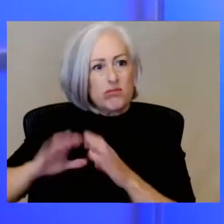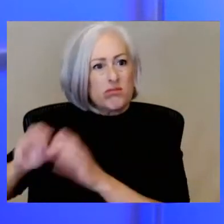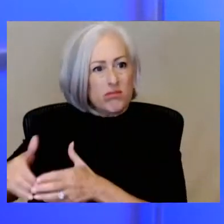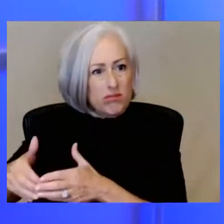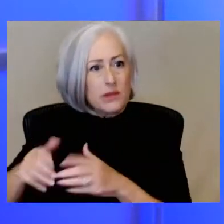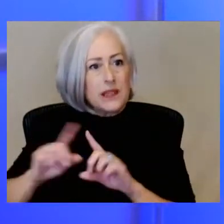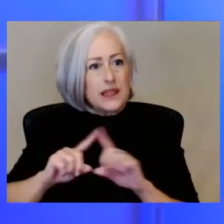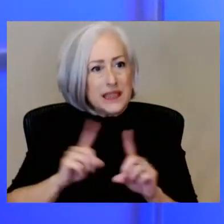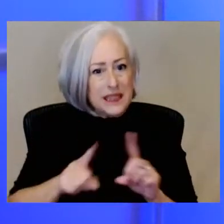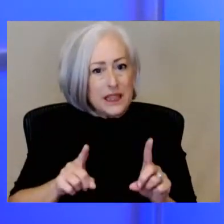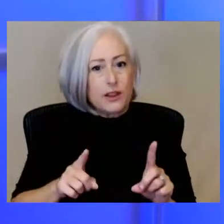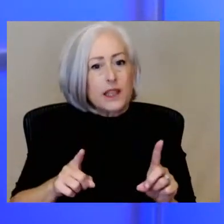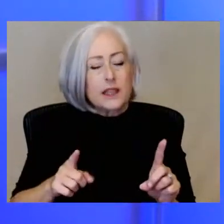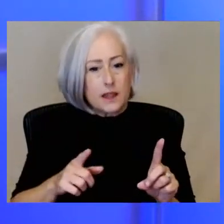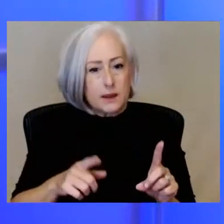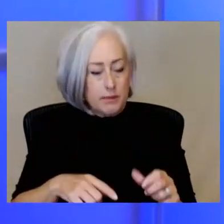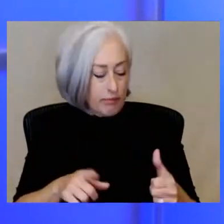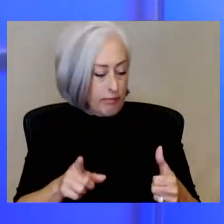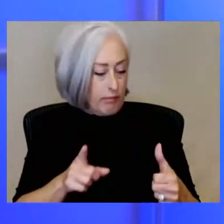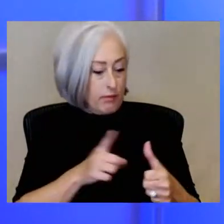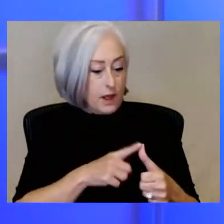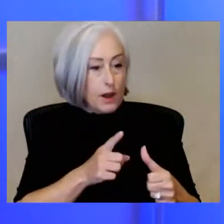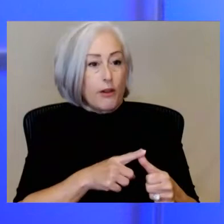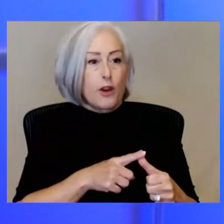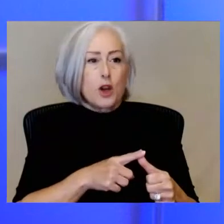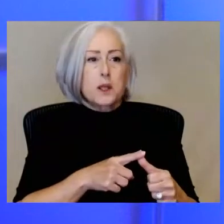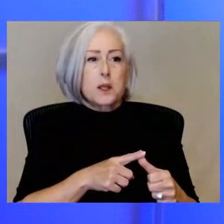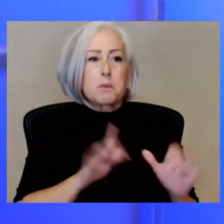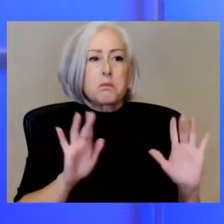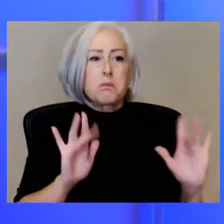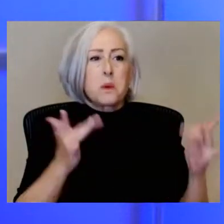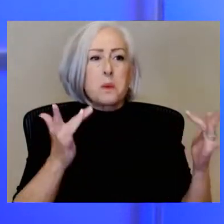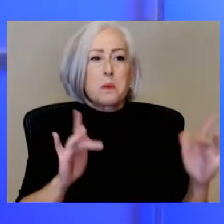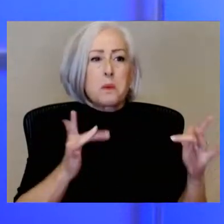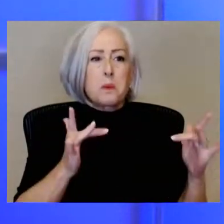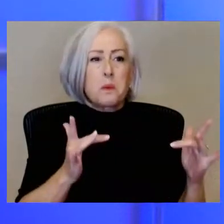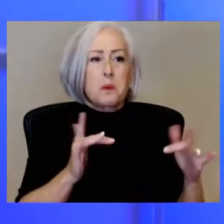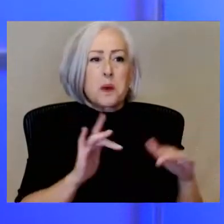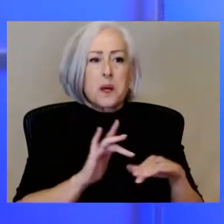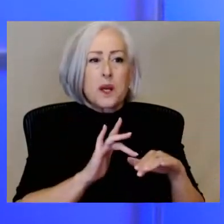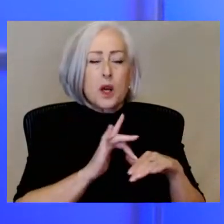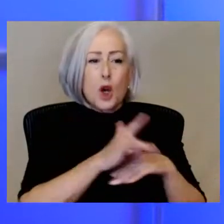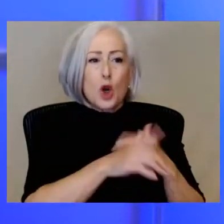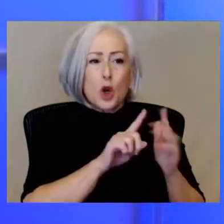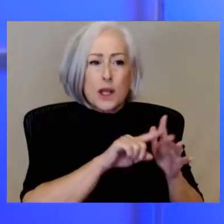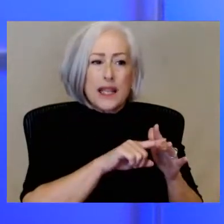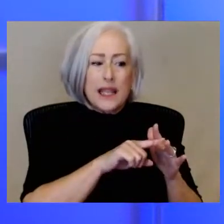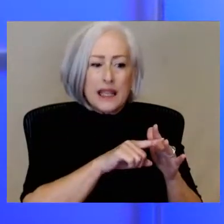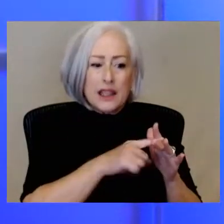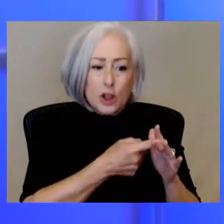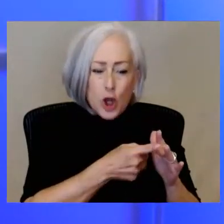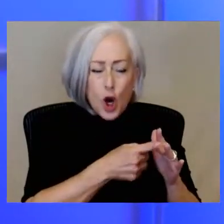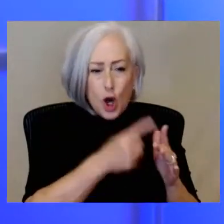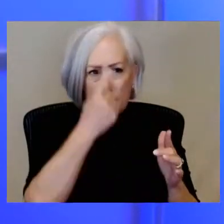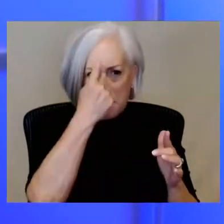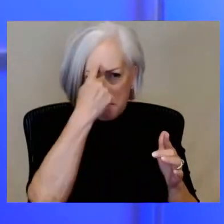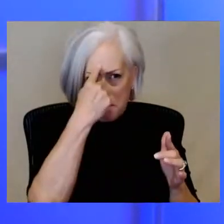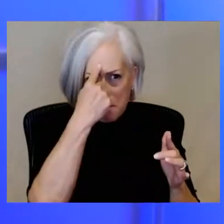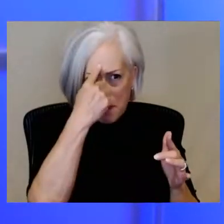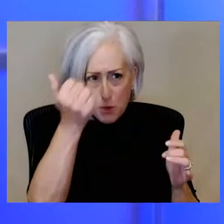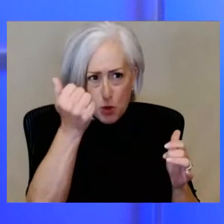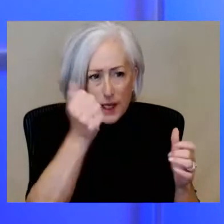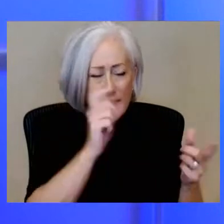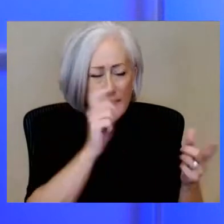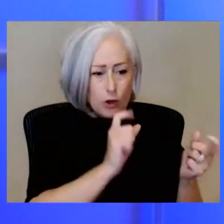one system that's very mild are the earliest changes, where we're seeing just a little bit of memory change, a little bit of organizing and planning